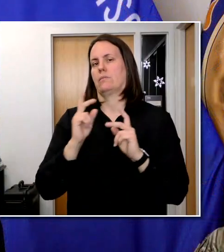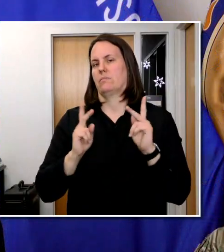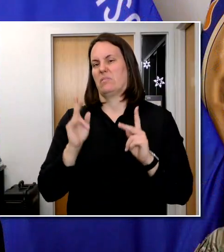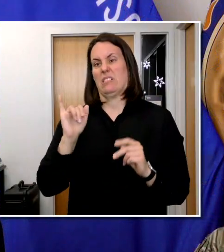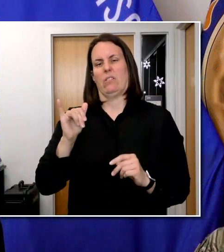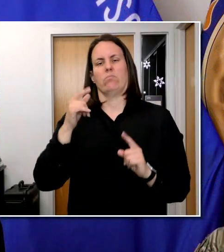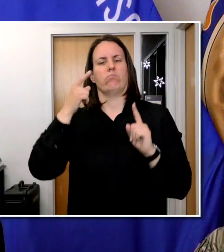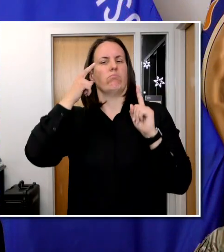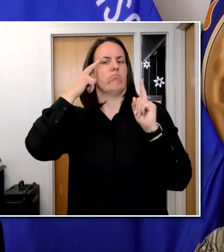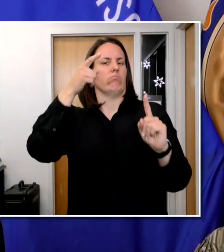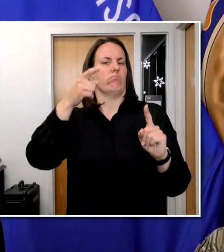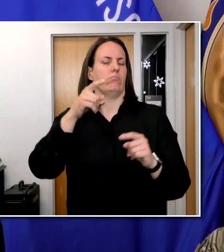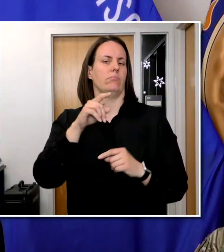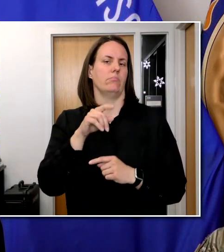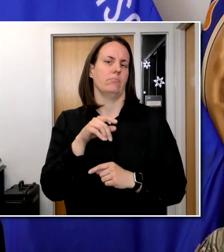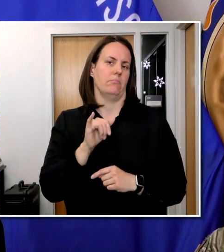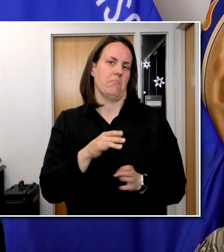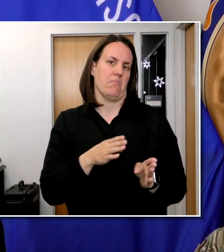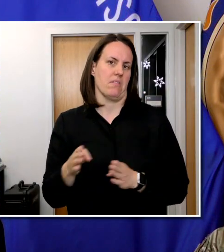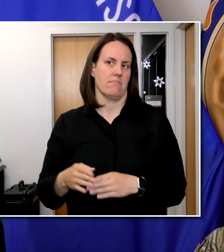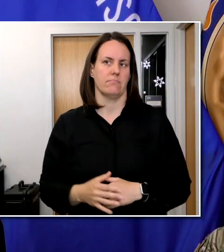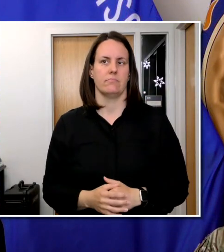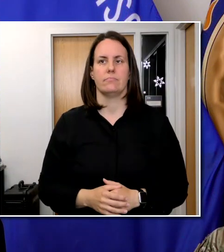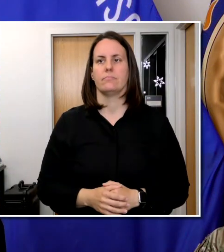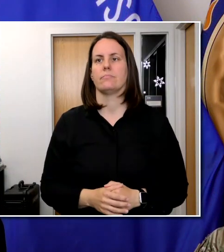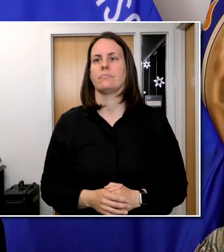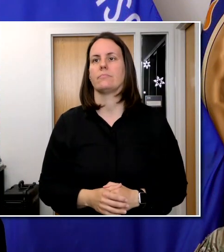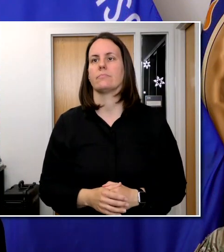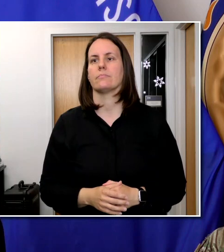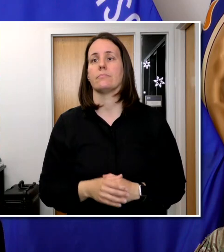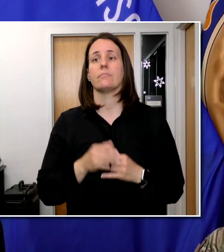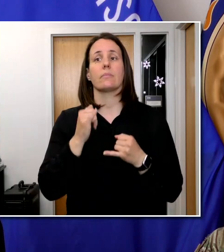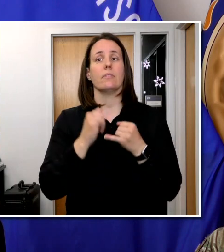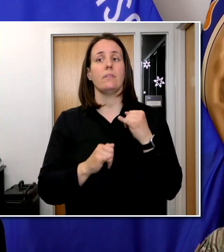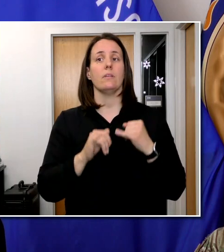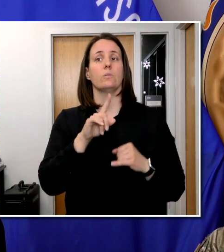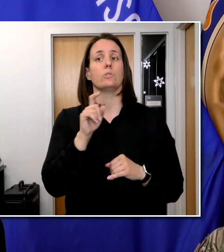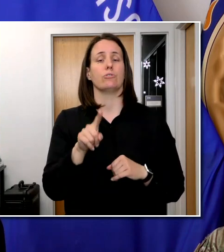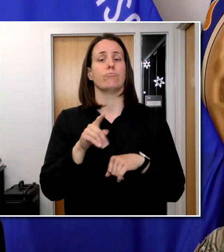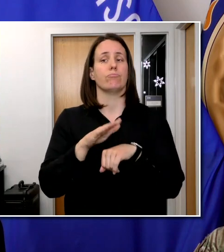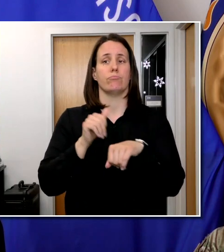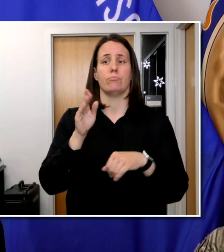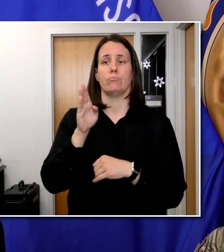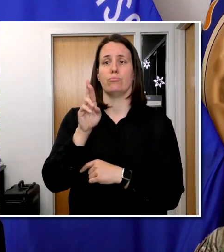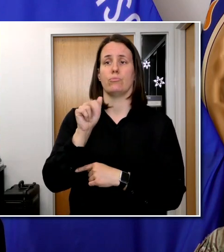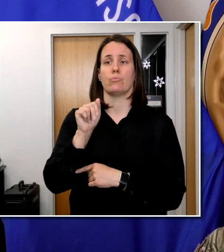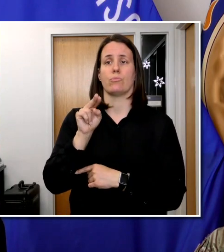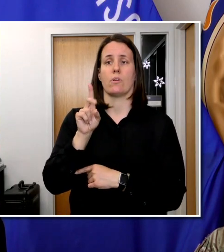And lastly, we'll go to Brandon Arbuckle with WISC TV.